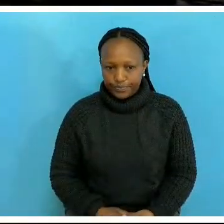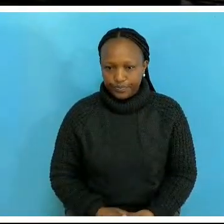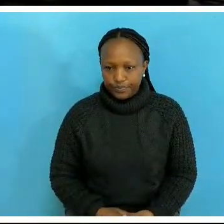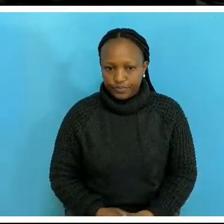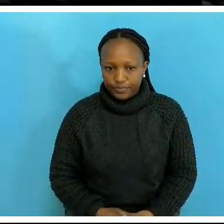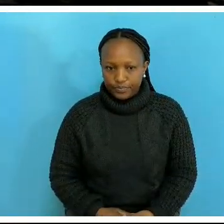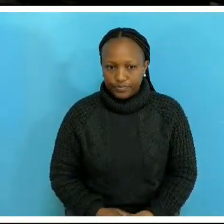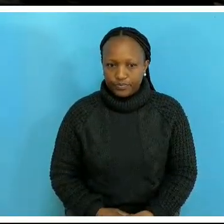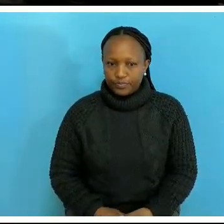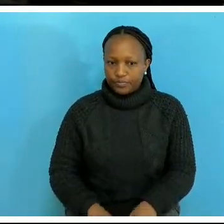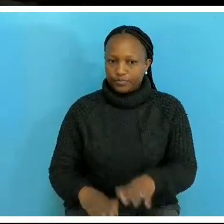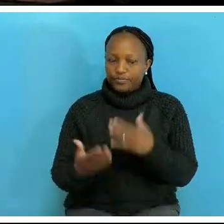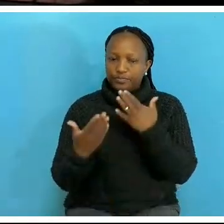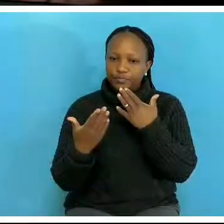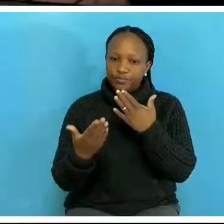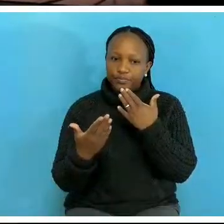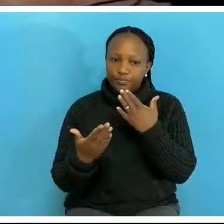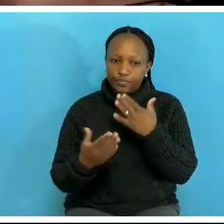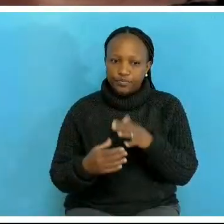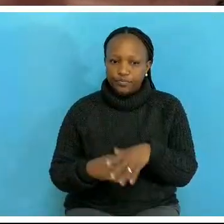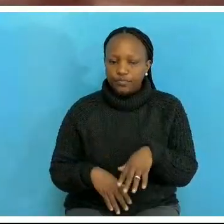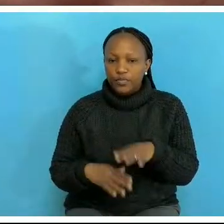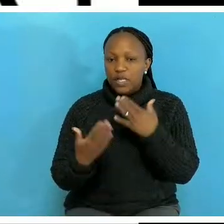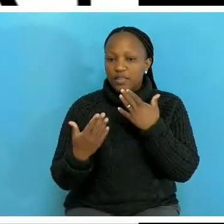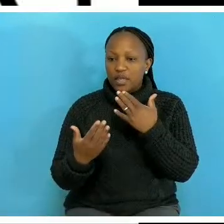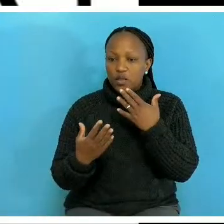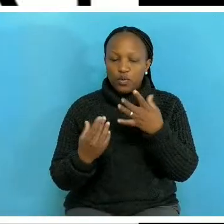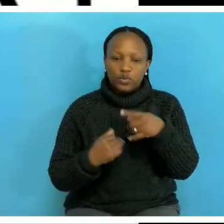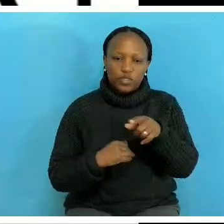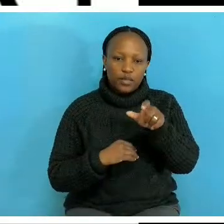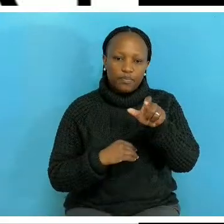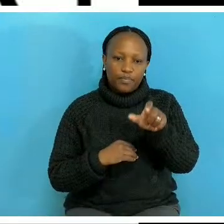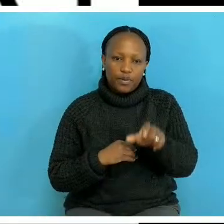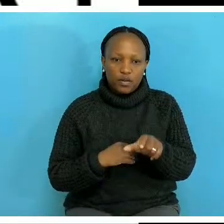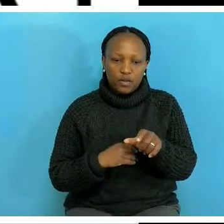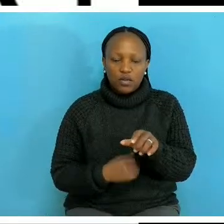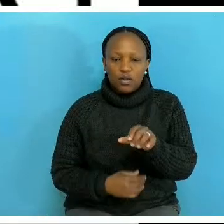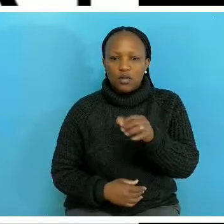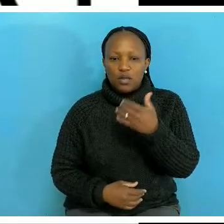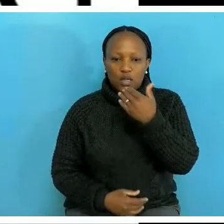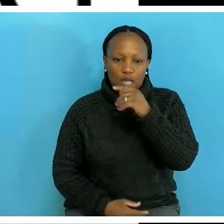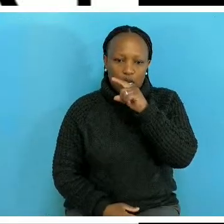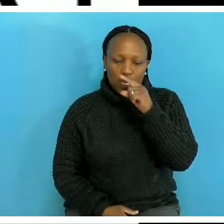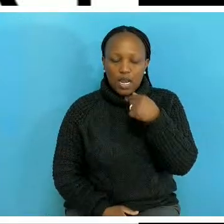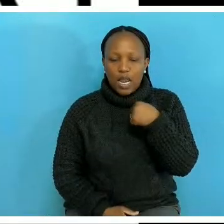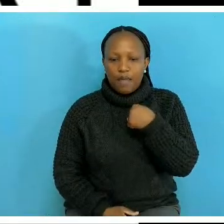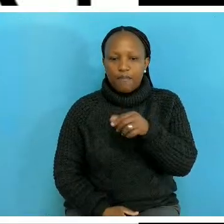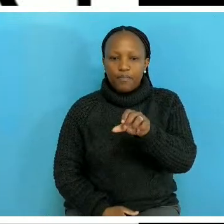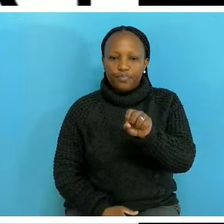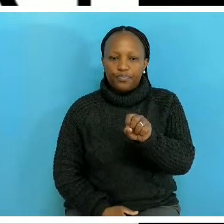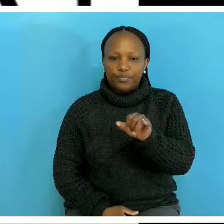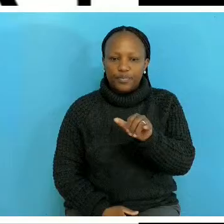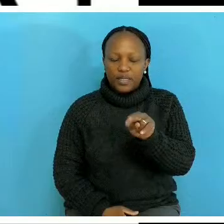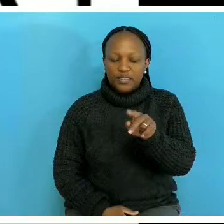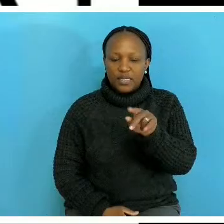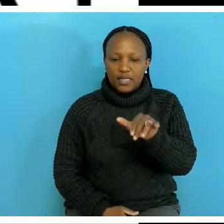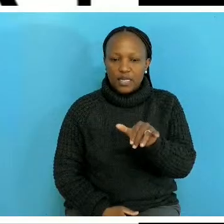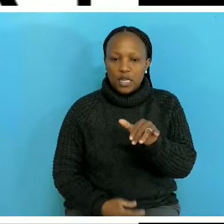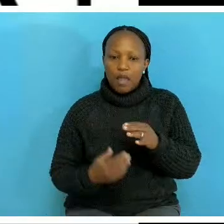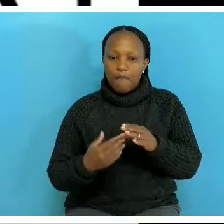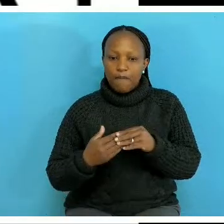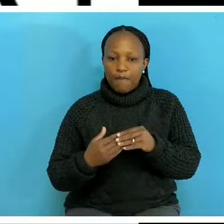Thank you very much. Thank you, Chairperson. My name is Sydney. I'm one of the community members here in Eldorado